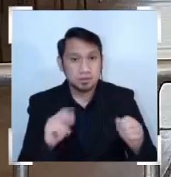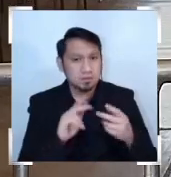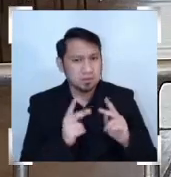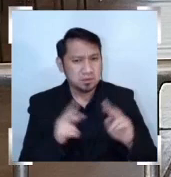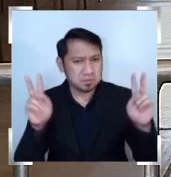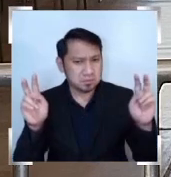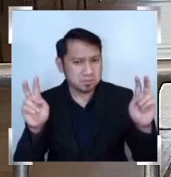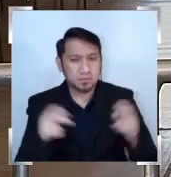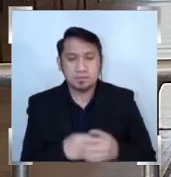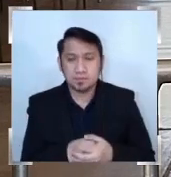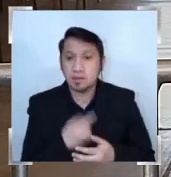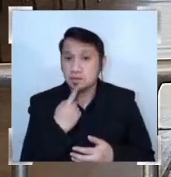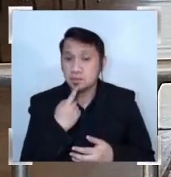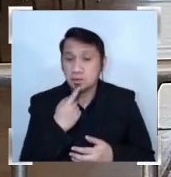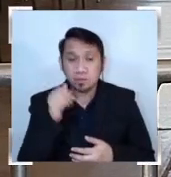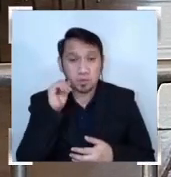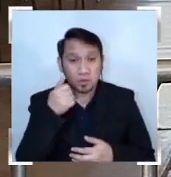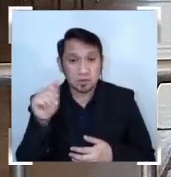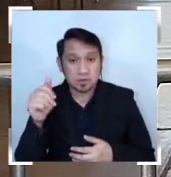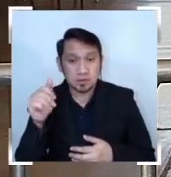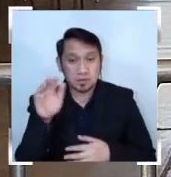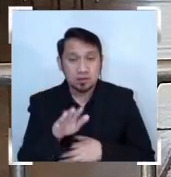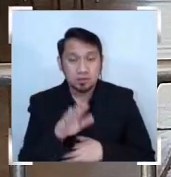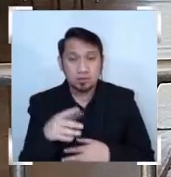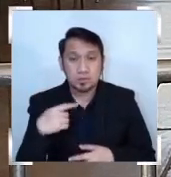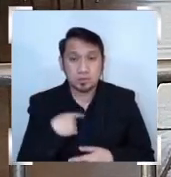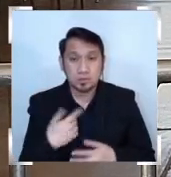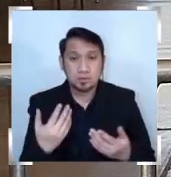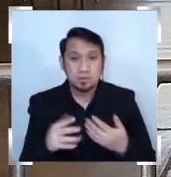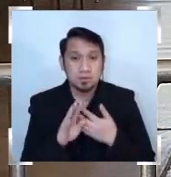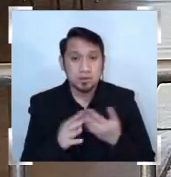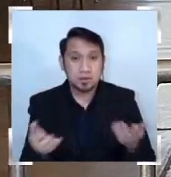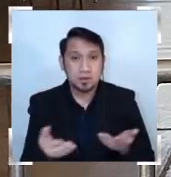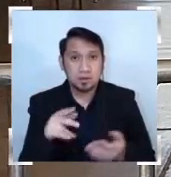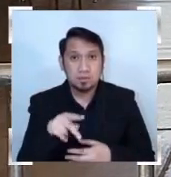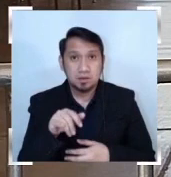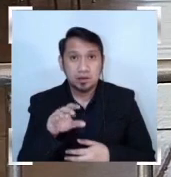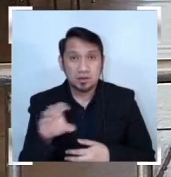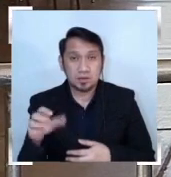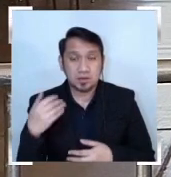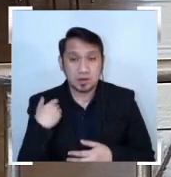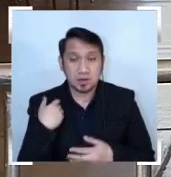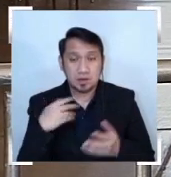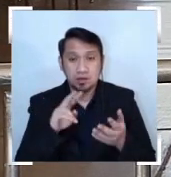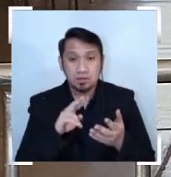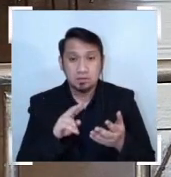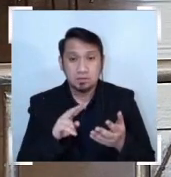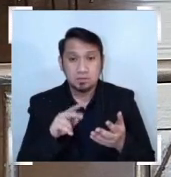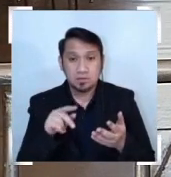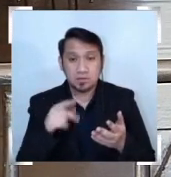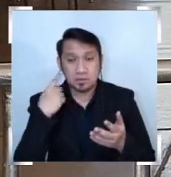Igan, alas 10 ng umaga bukas, ire-resume ang canvassing dito sa PICC. Samantala, bubuo daw ng sub-canvassing body para sa party list